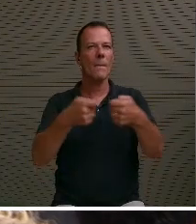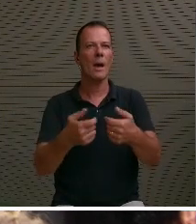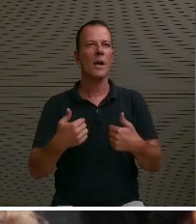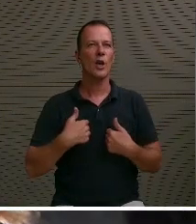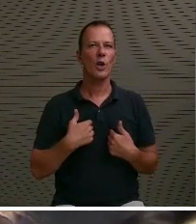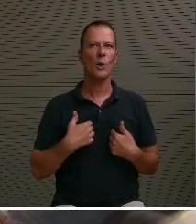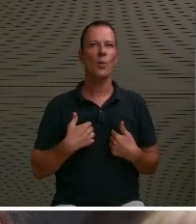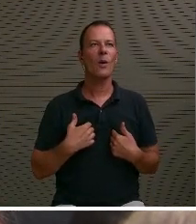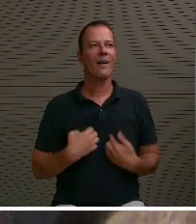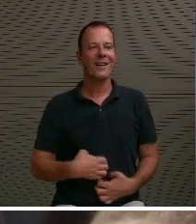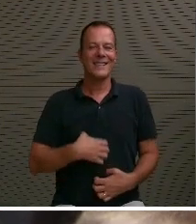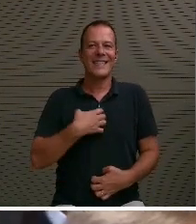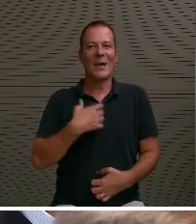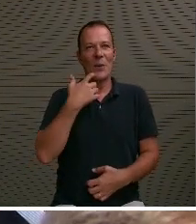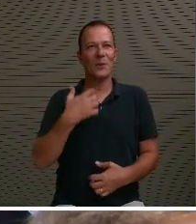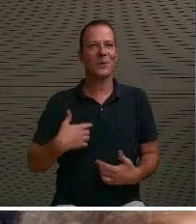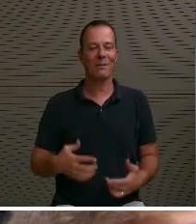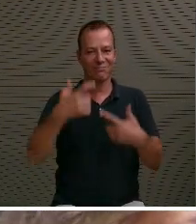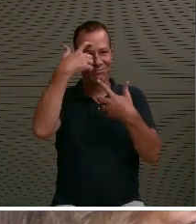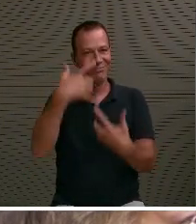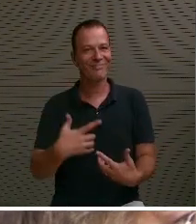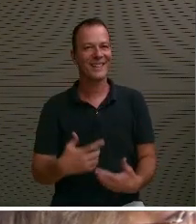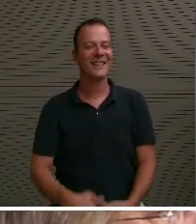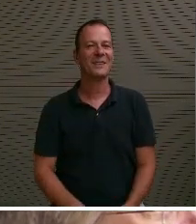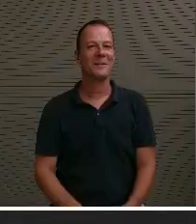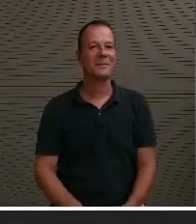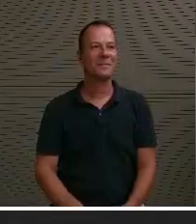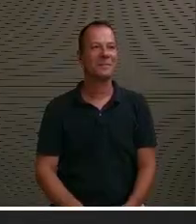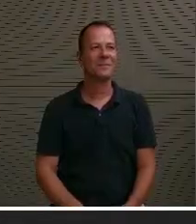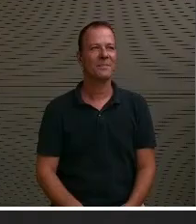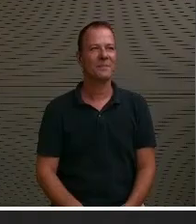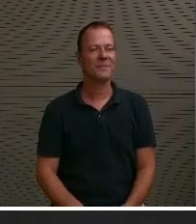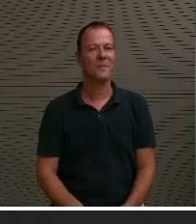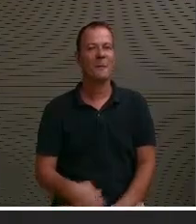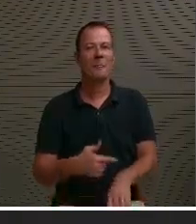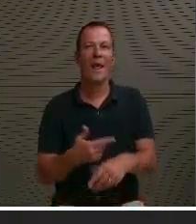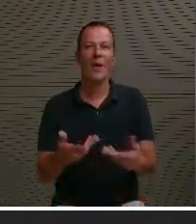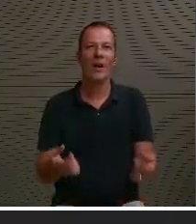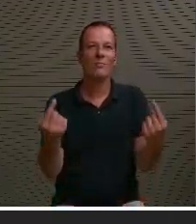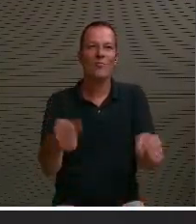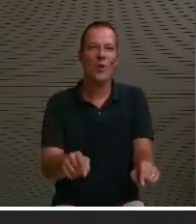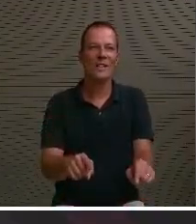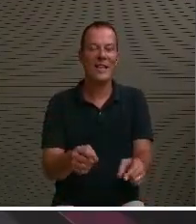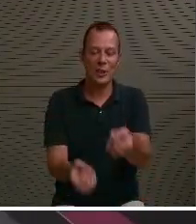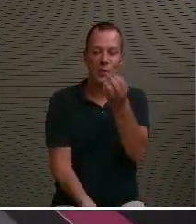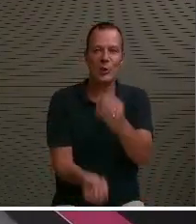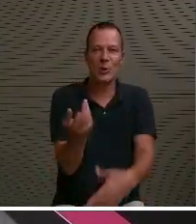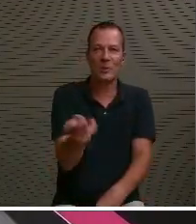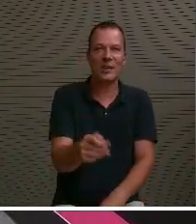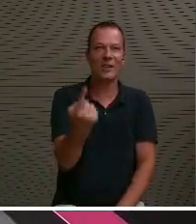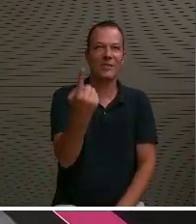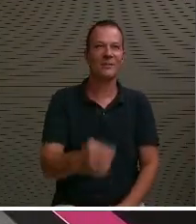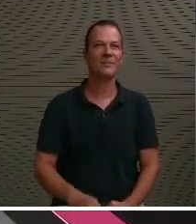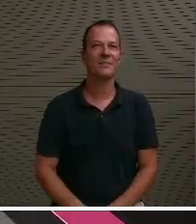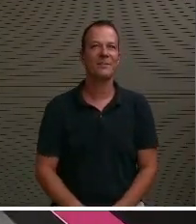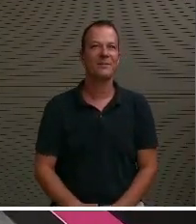yeah. So I think now there is a little surprise. Hello, everyone. I'm Joss Stone. I so